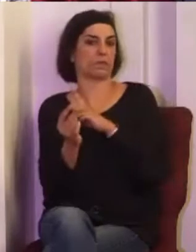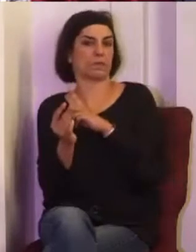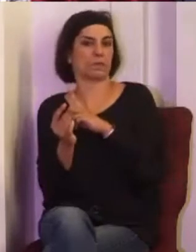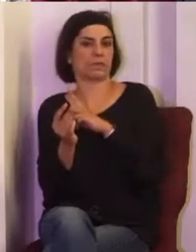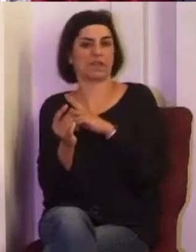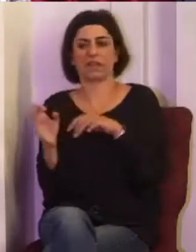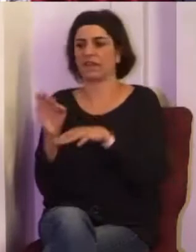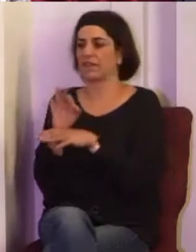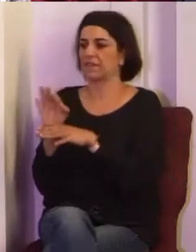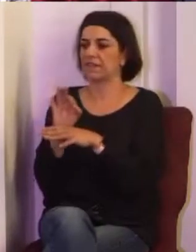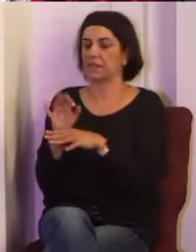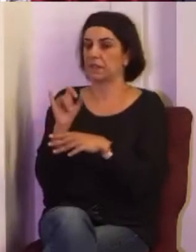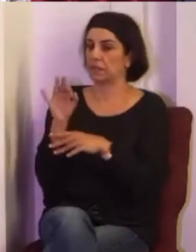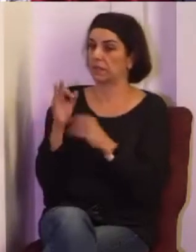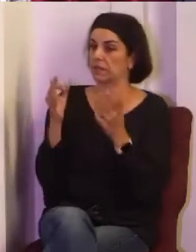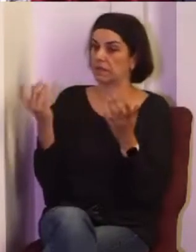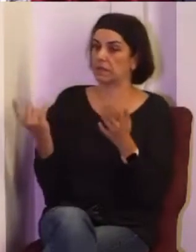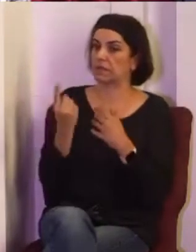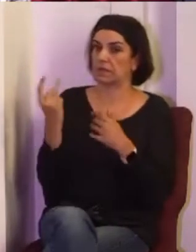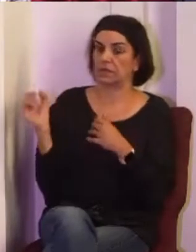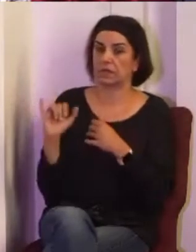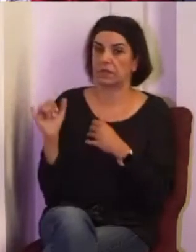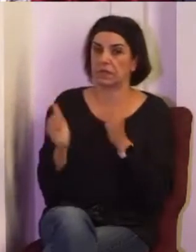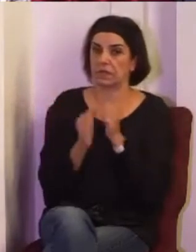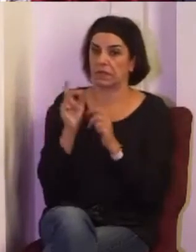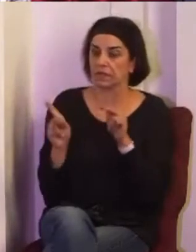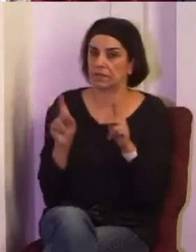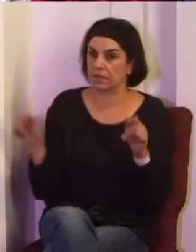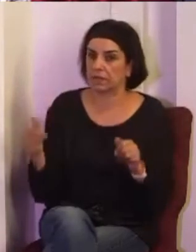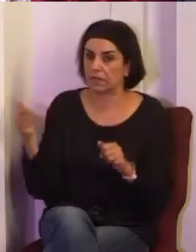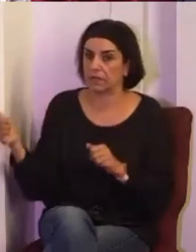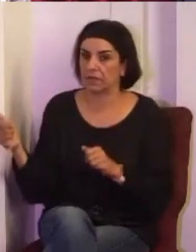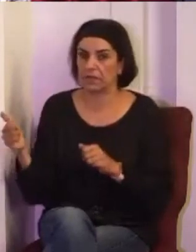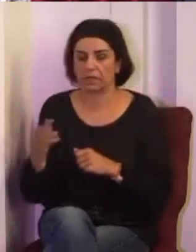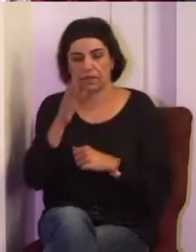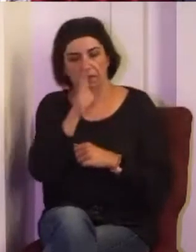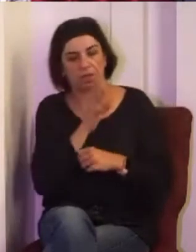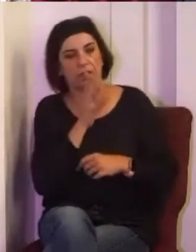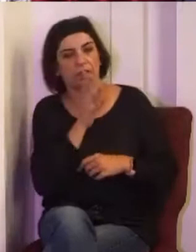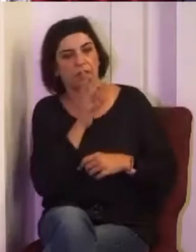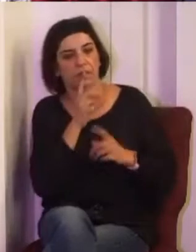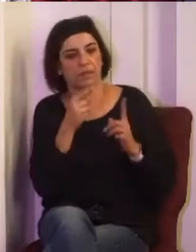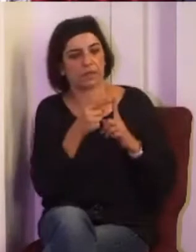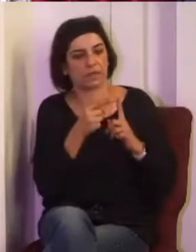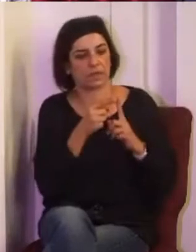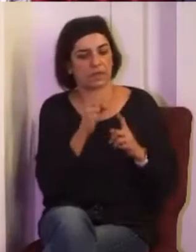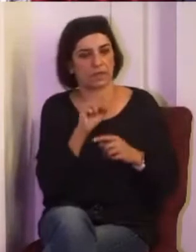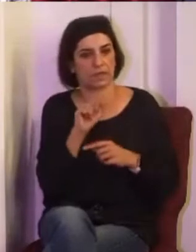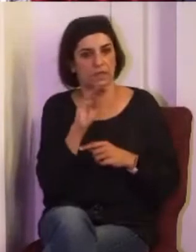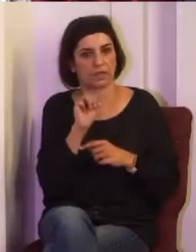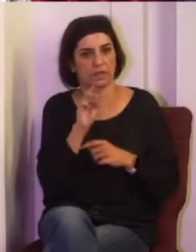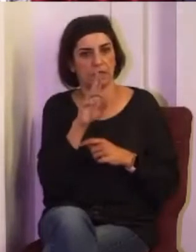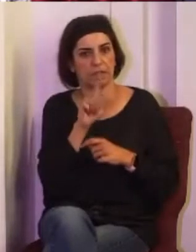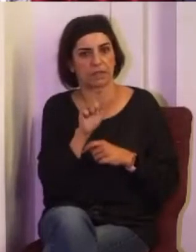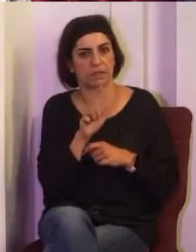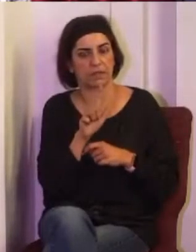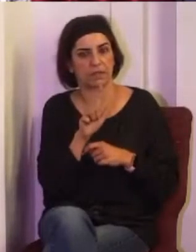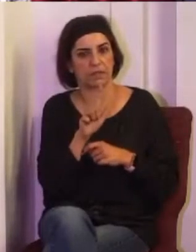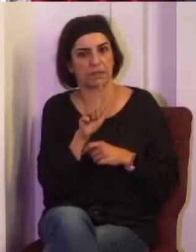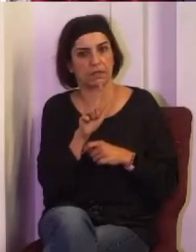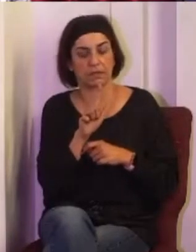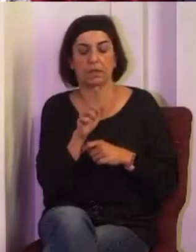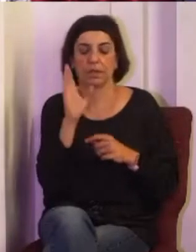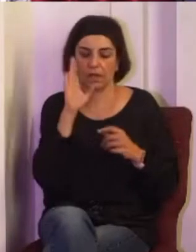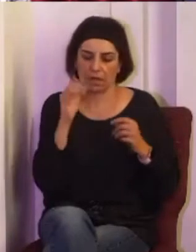Samuel takes their message to God in prayer, and God speaks to Samuel and says, I'll let them have a